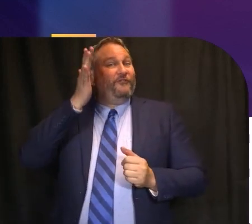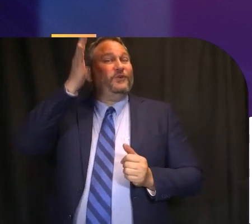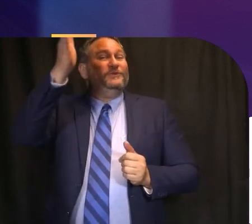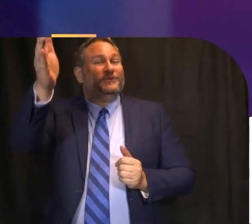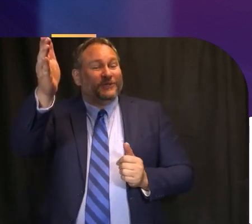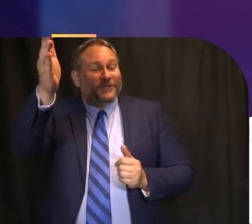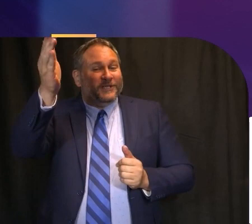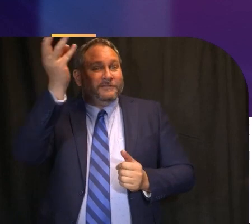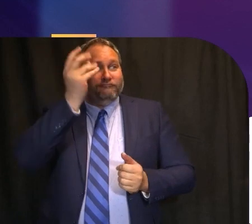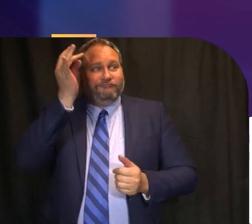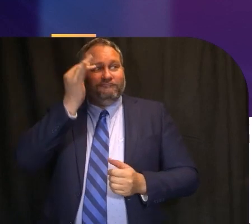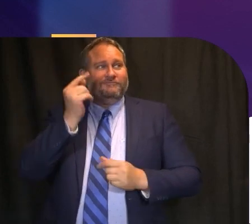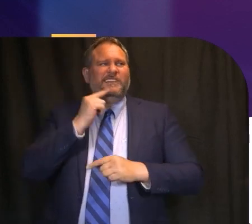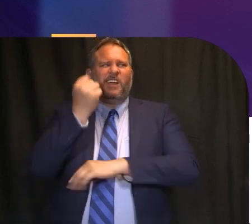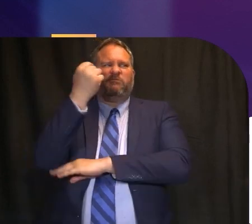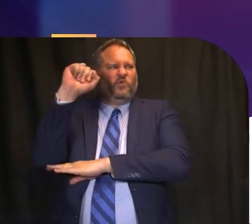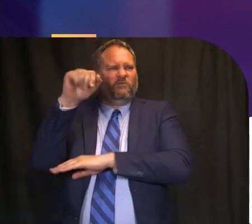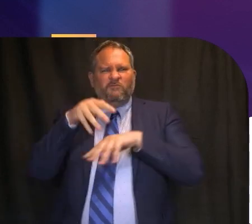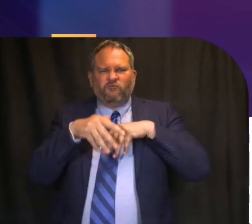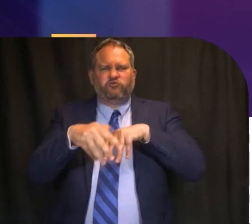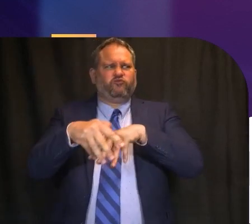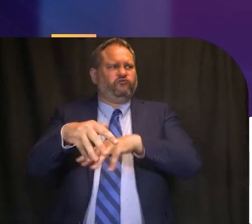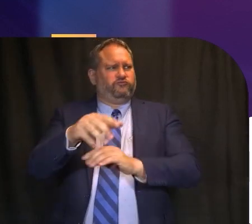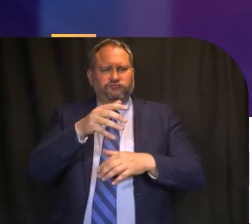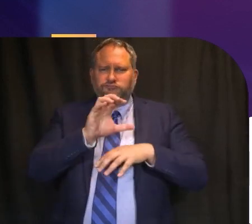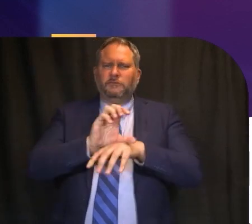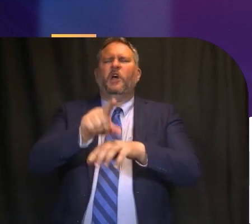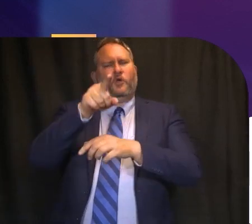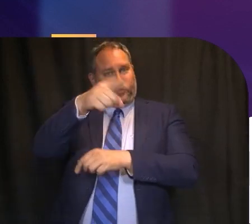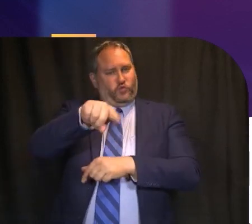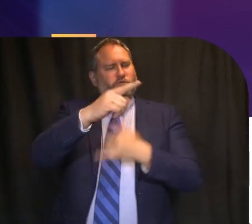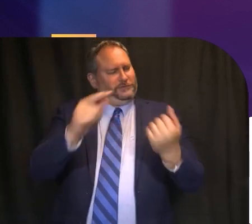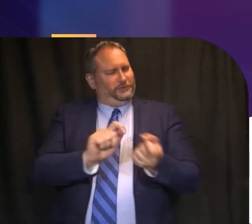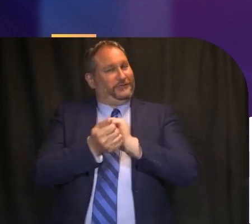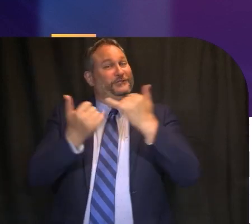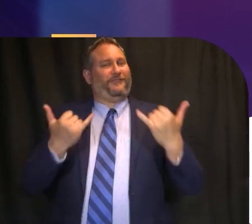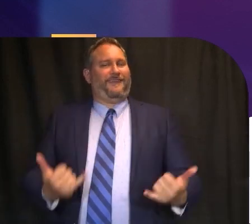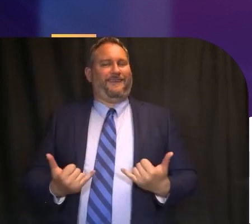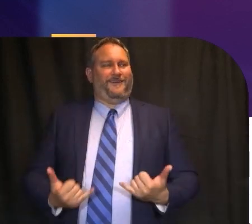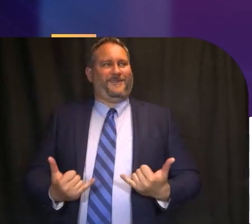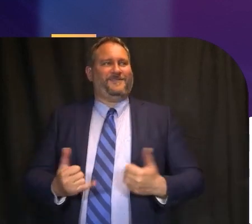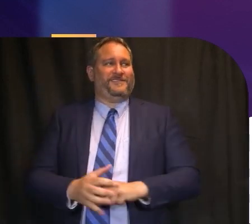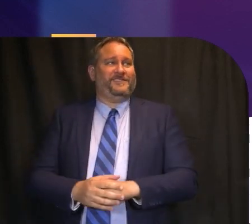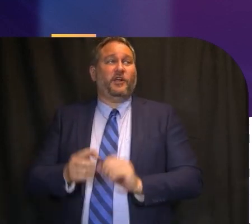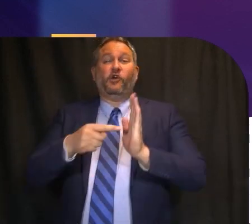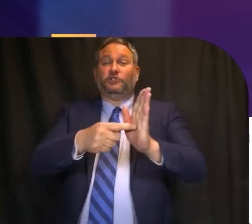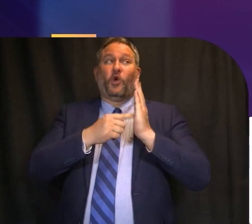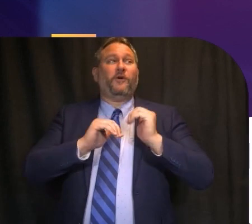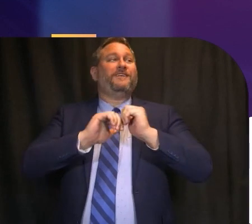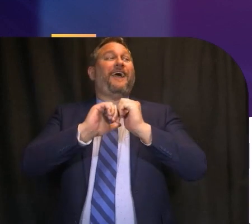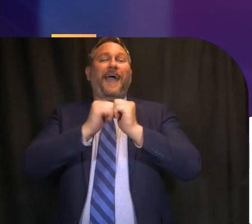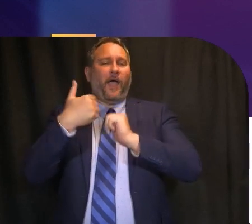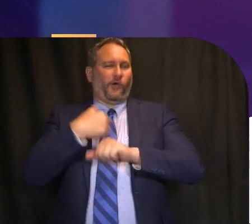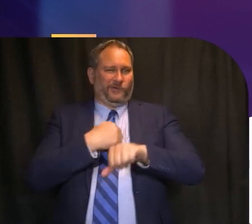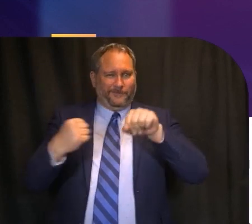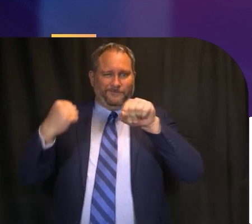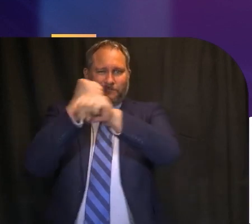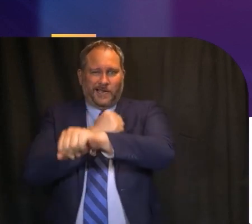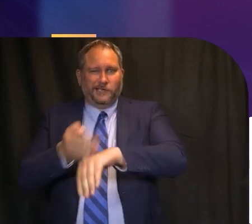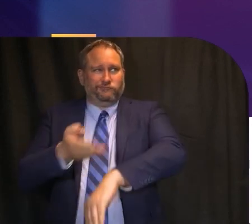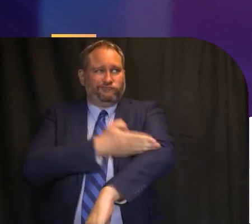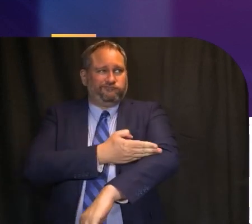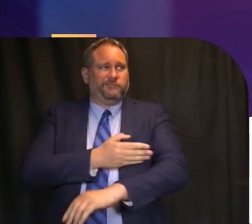present, showing each of us how to fight, how to give back, and how to be a contributing member of this